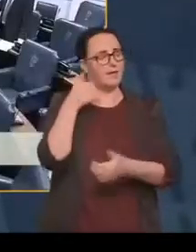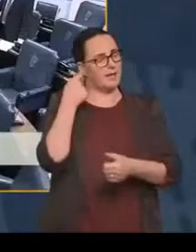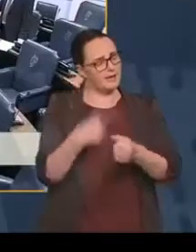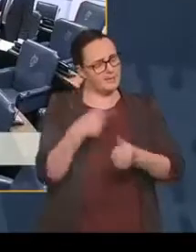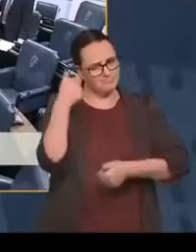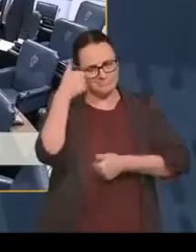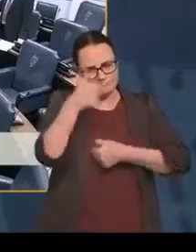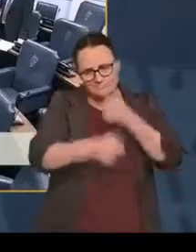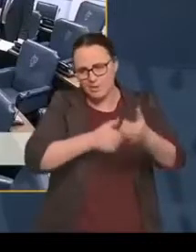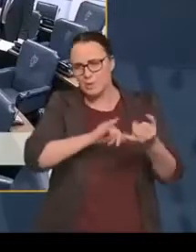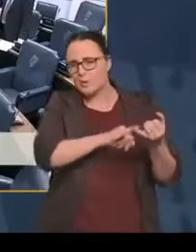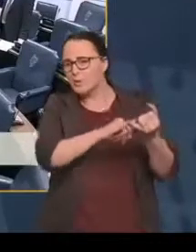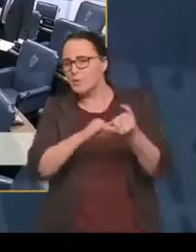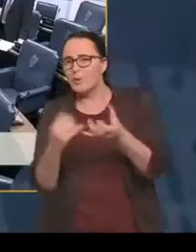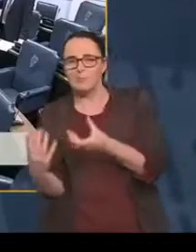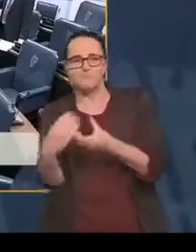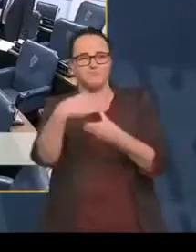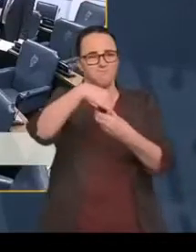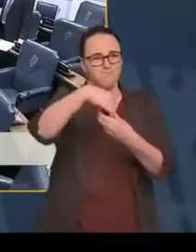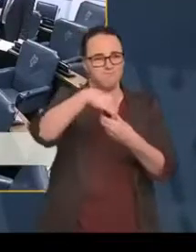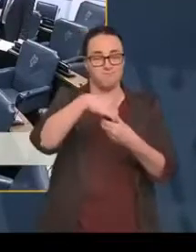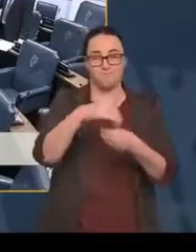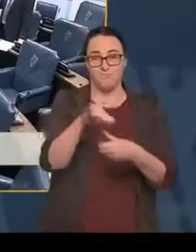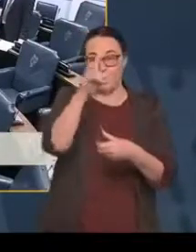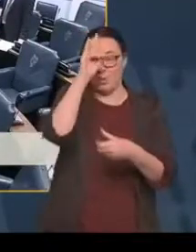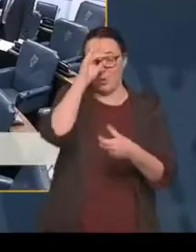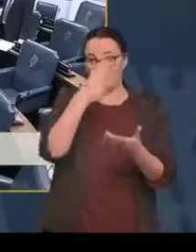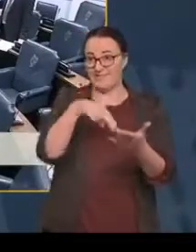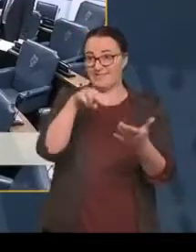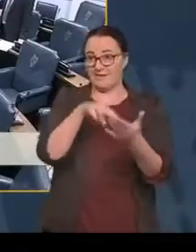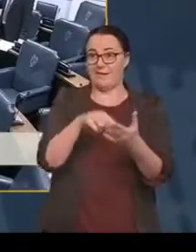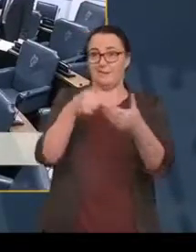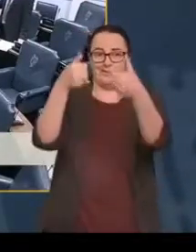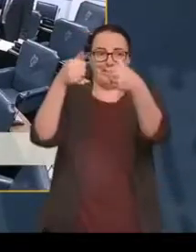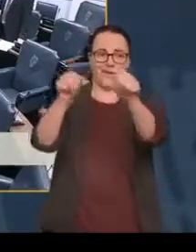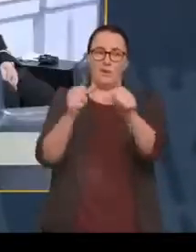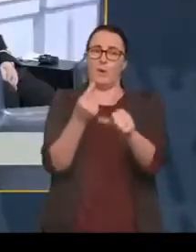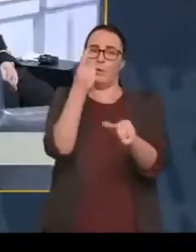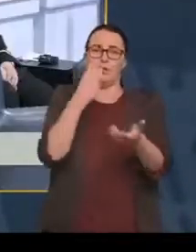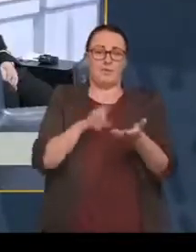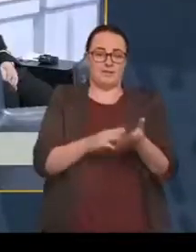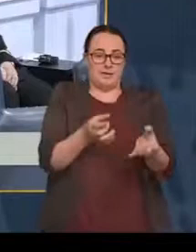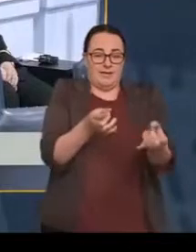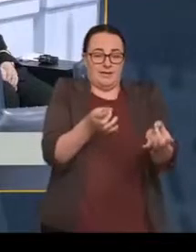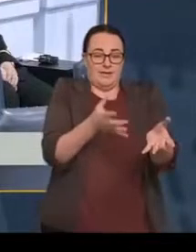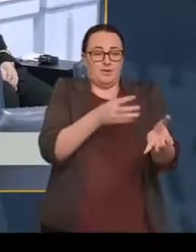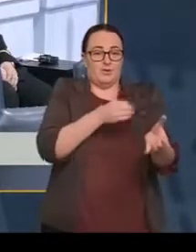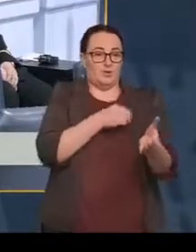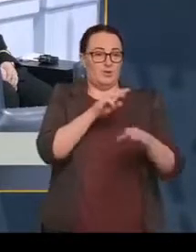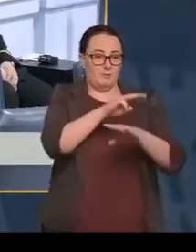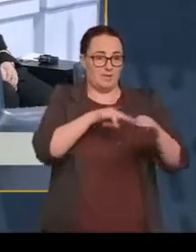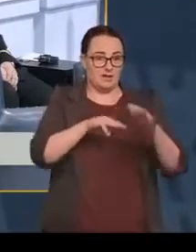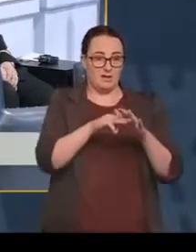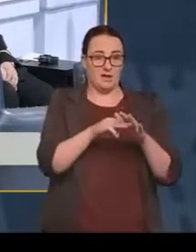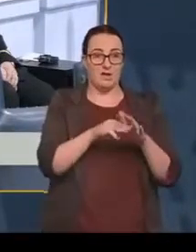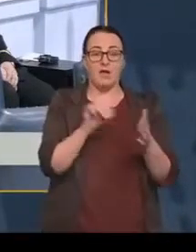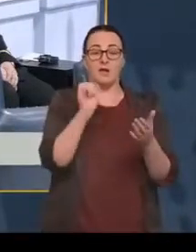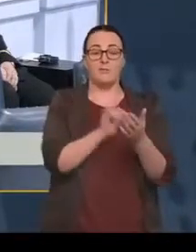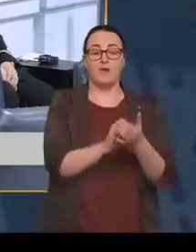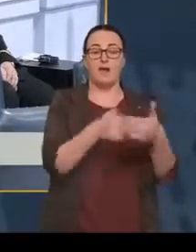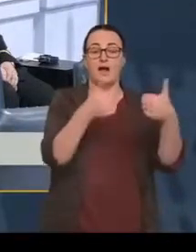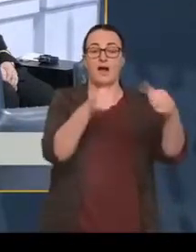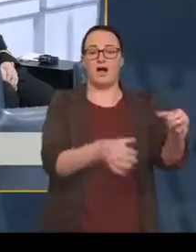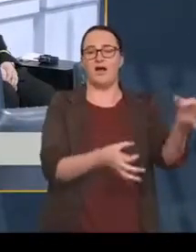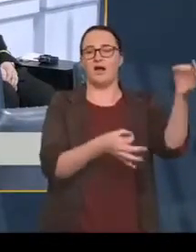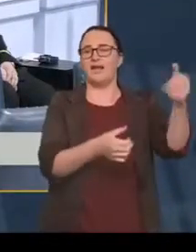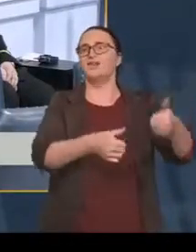say congratulations to all people involved. Hopefully this can be signed and enacted. But finally, I leave one message with you, Minister. It's all very